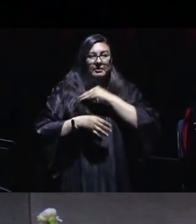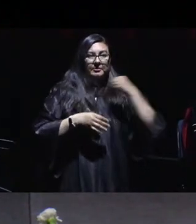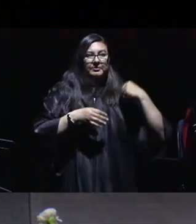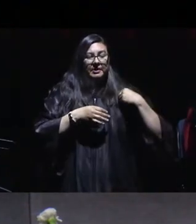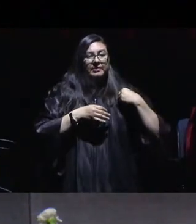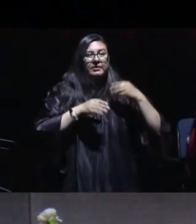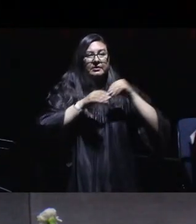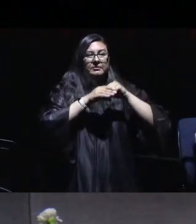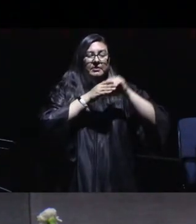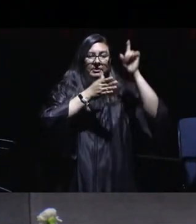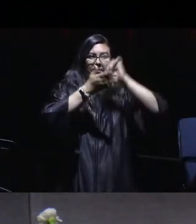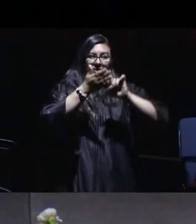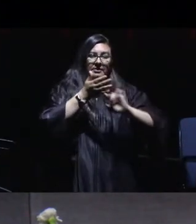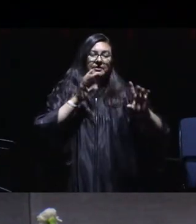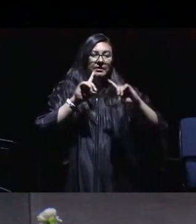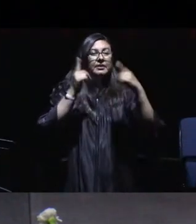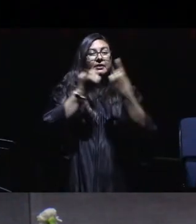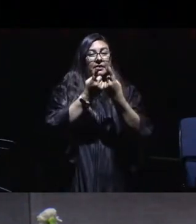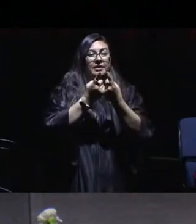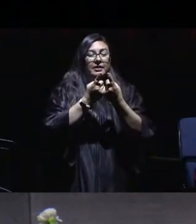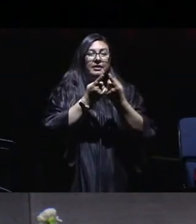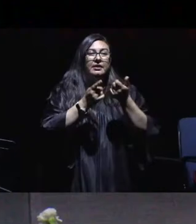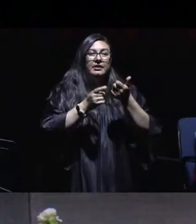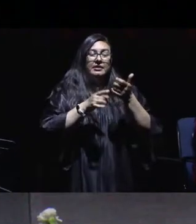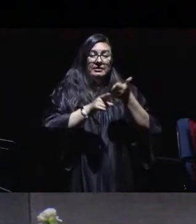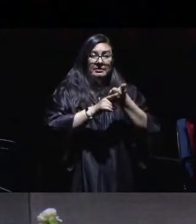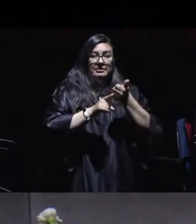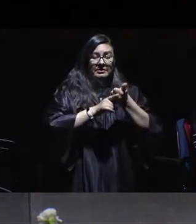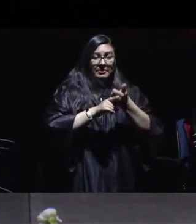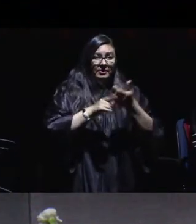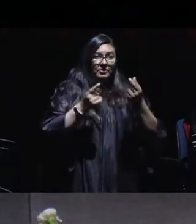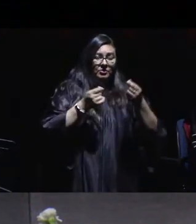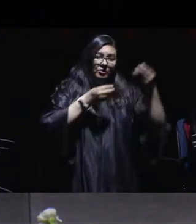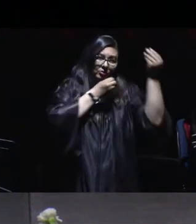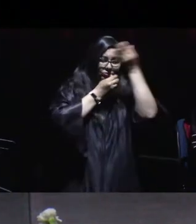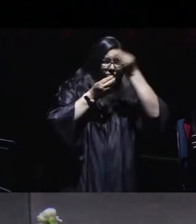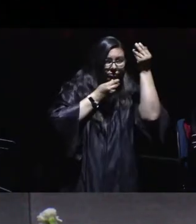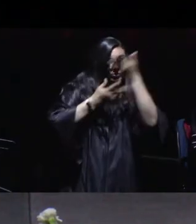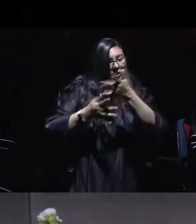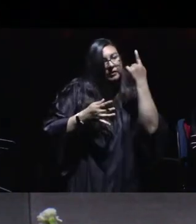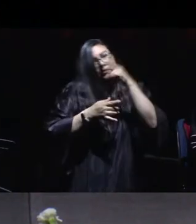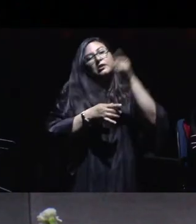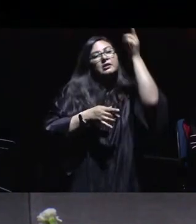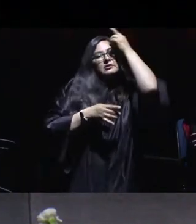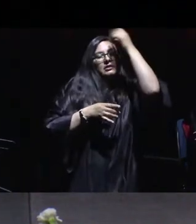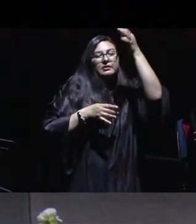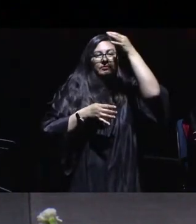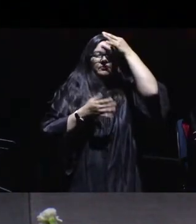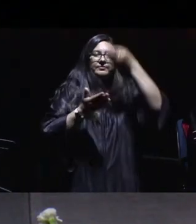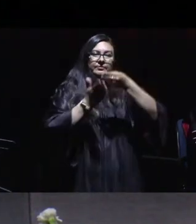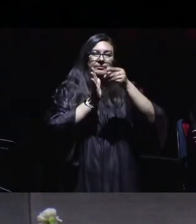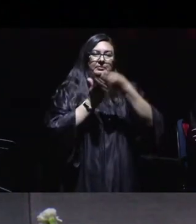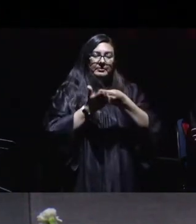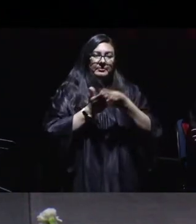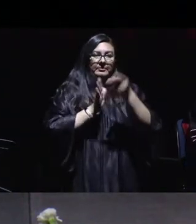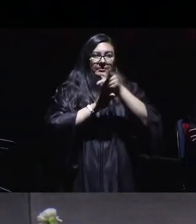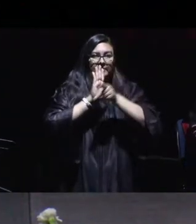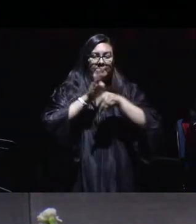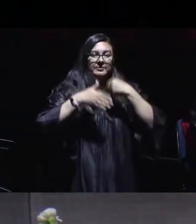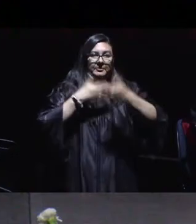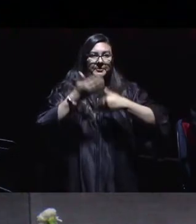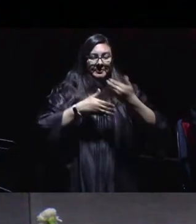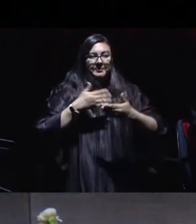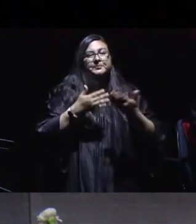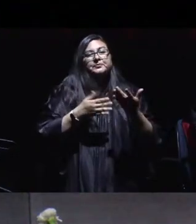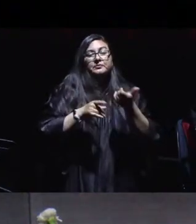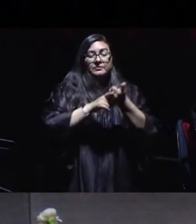of the bank's research department. In that capacity, he provides regional input into the Dallas Fed's monetary policy process and